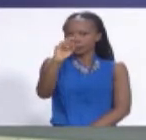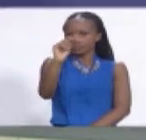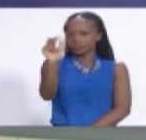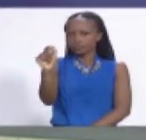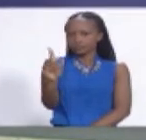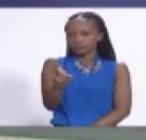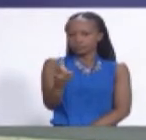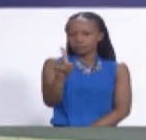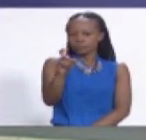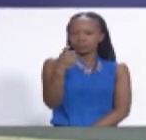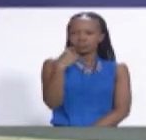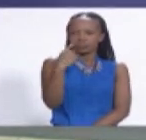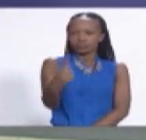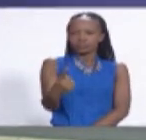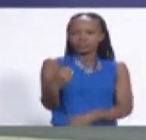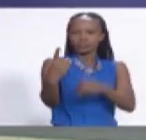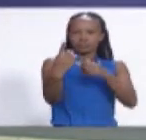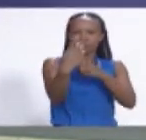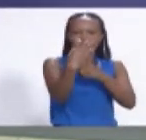Primetime News.